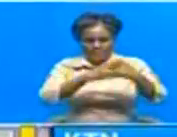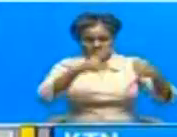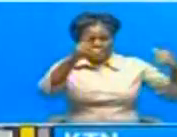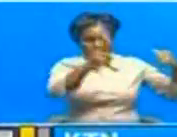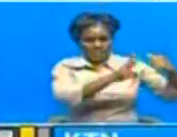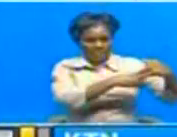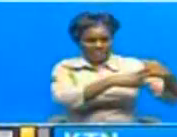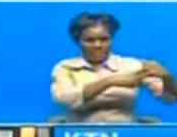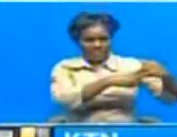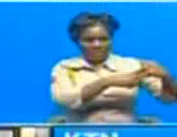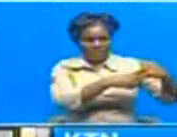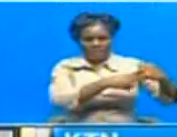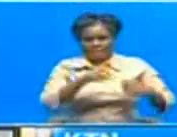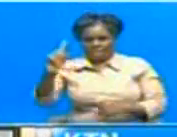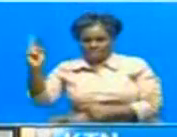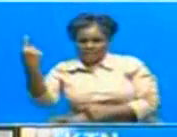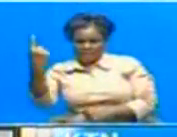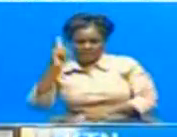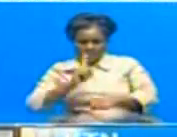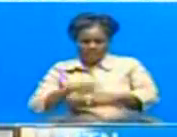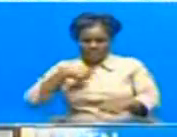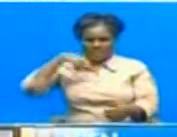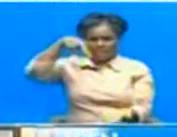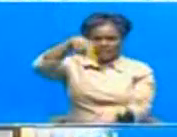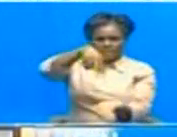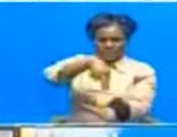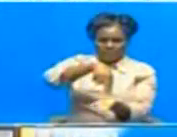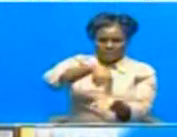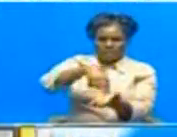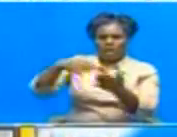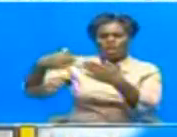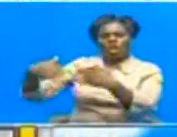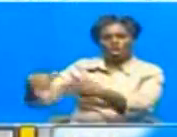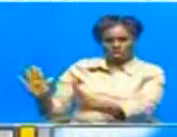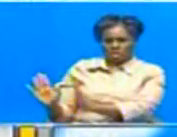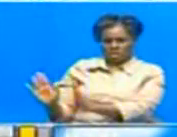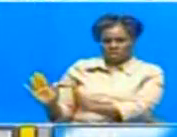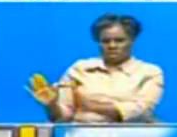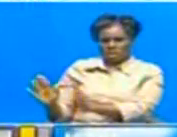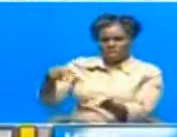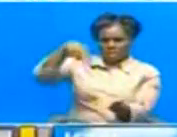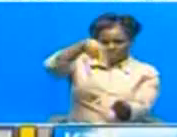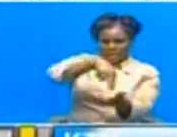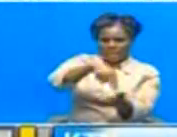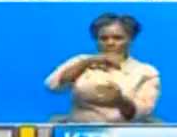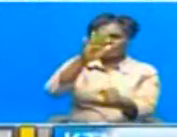1997, we ran for the first time, and we lost. We were a number of candidates.